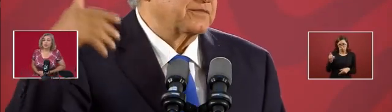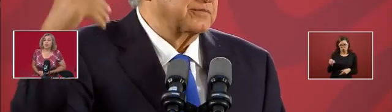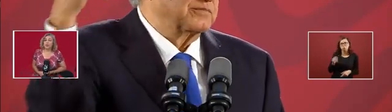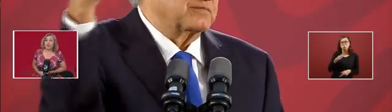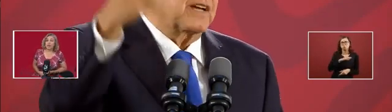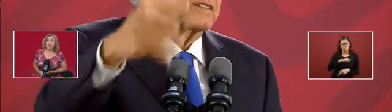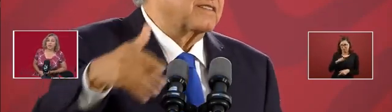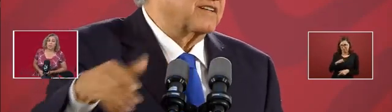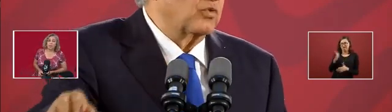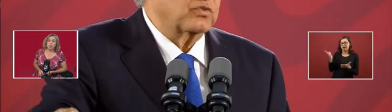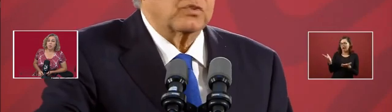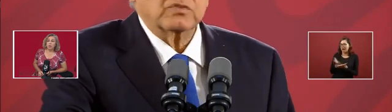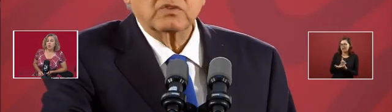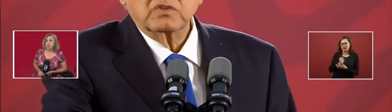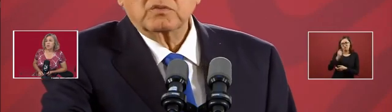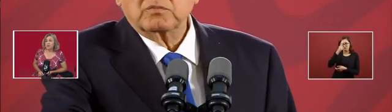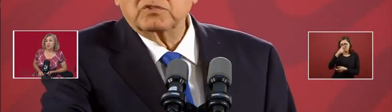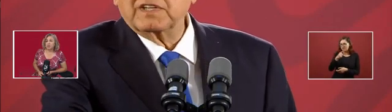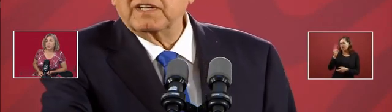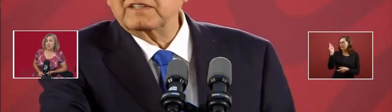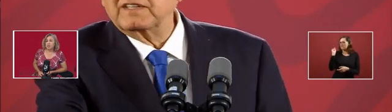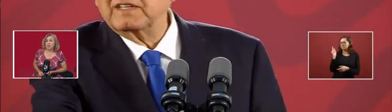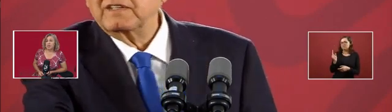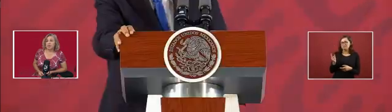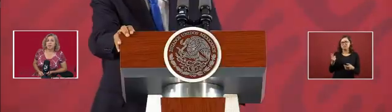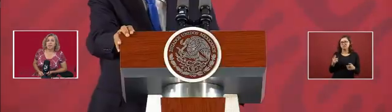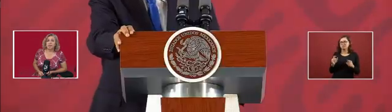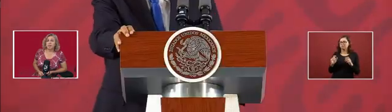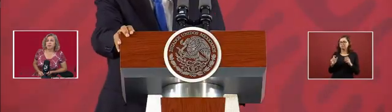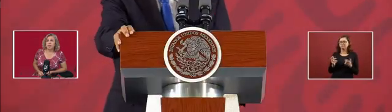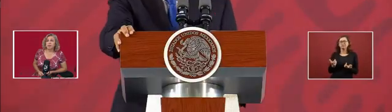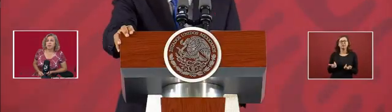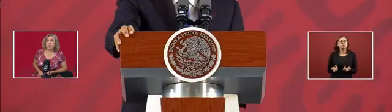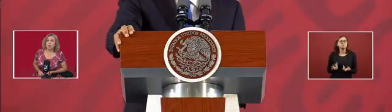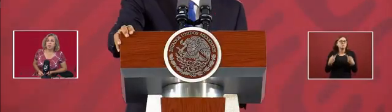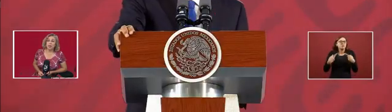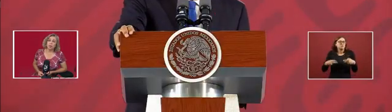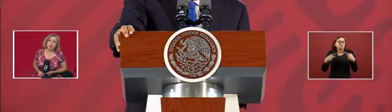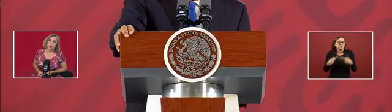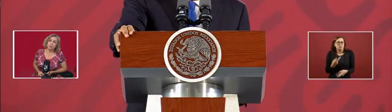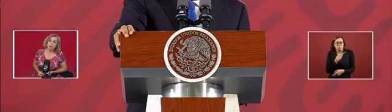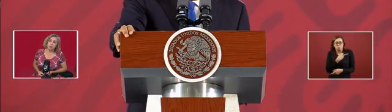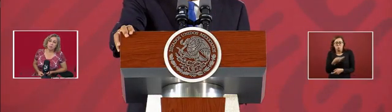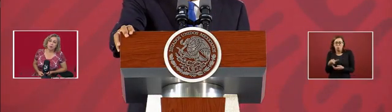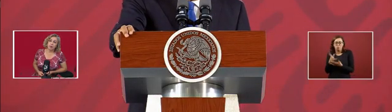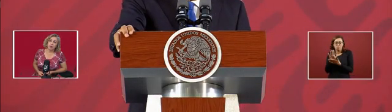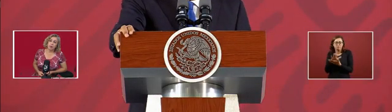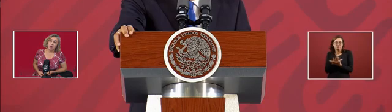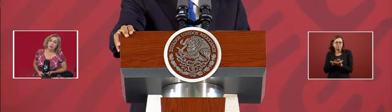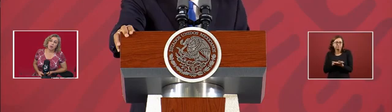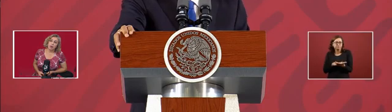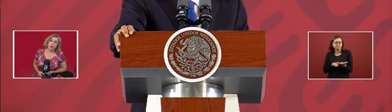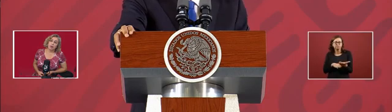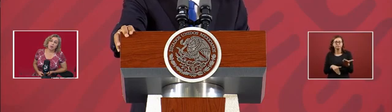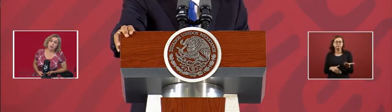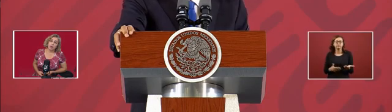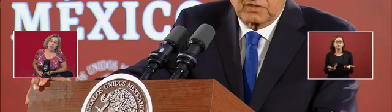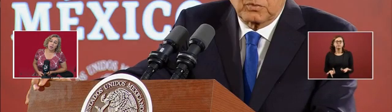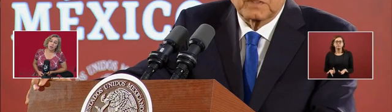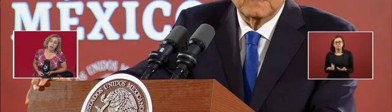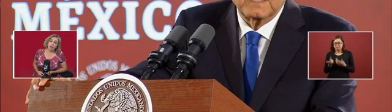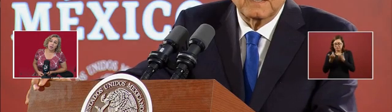but there's a aún que percentage falta, that y are falsos still left out, servidores and that de la false nación, servants of the nation los defraudan, are acuden a sus defrauding casas,